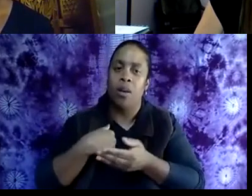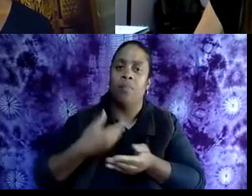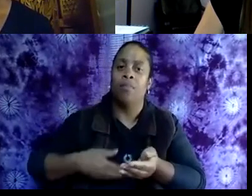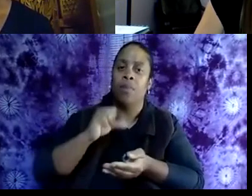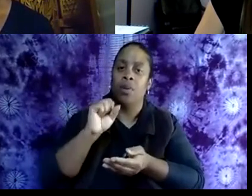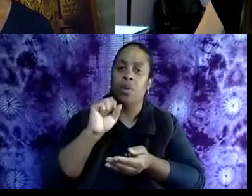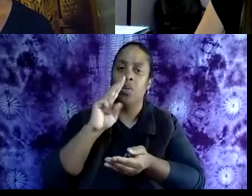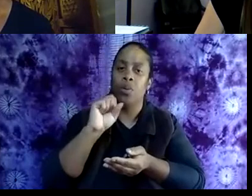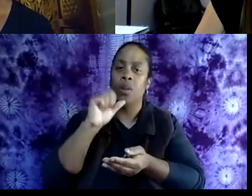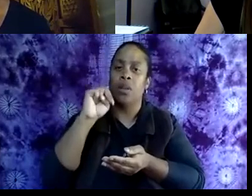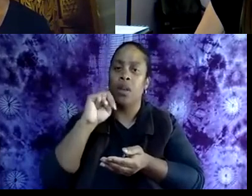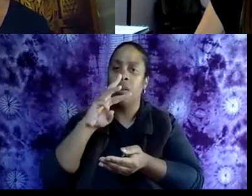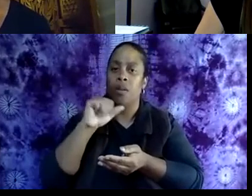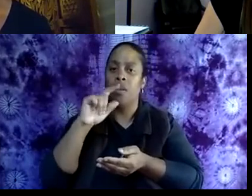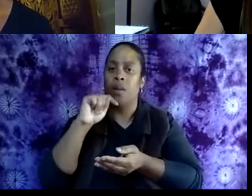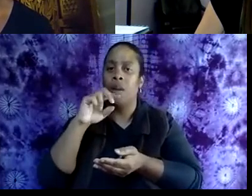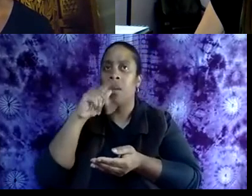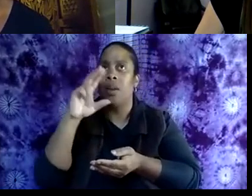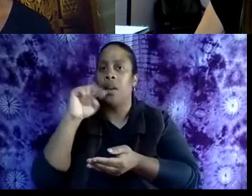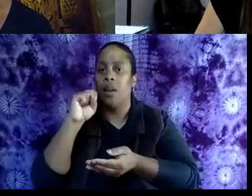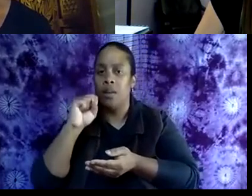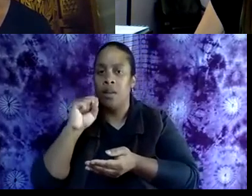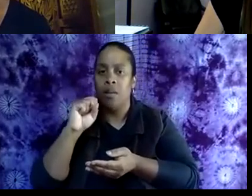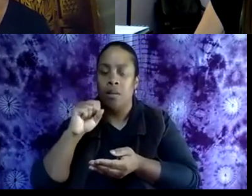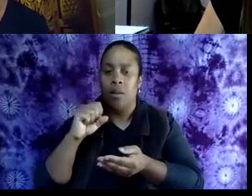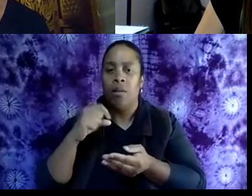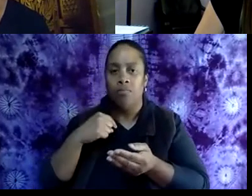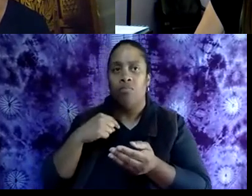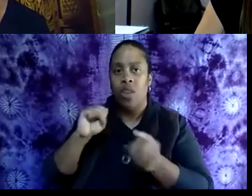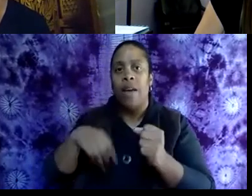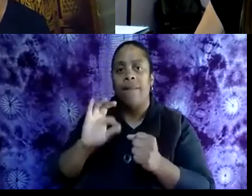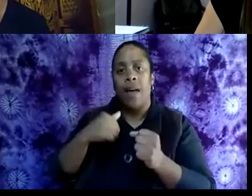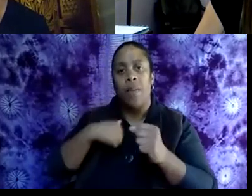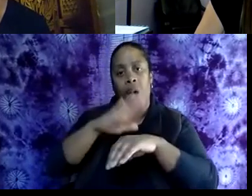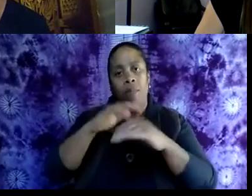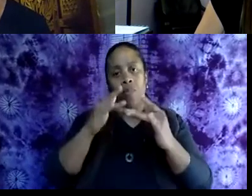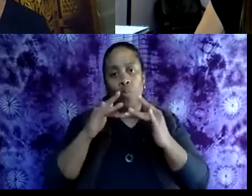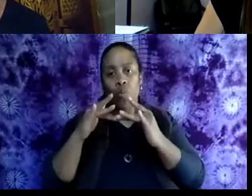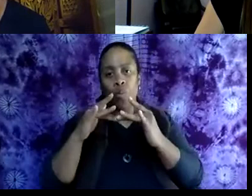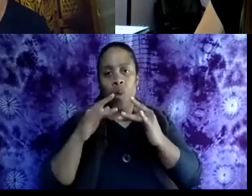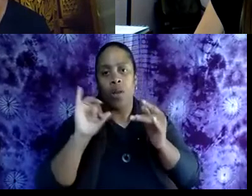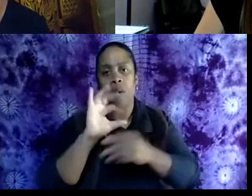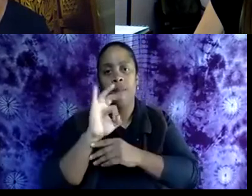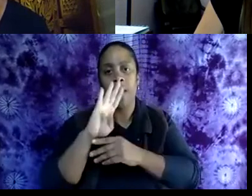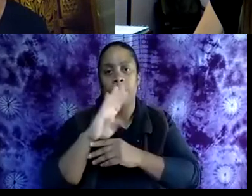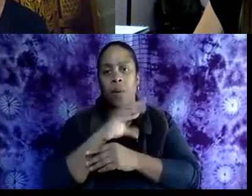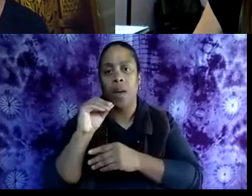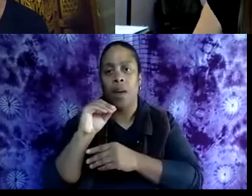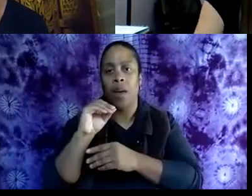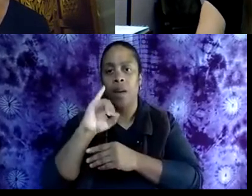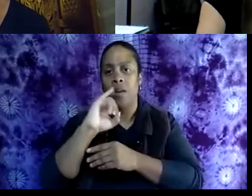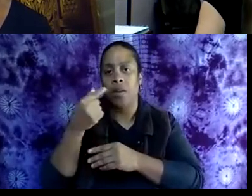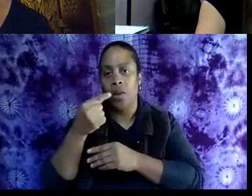Life Essential Wellness, and you can find me at inspiredlifeessentialwellness.com. as well as on Facebook and Instagram at